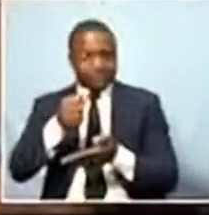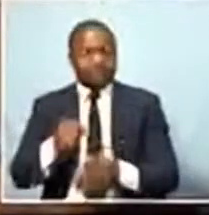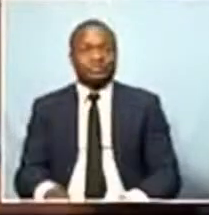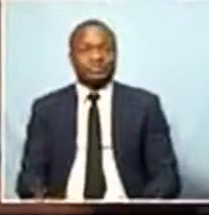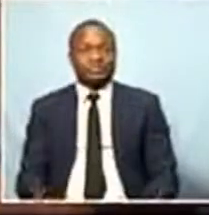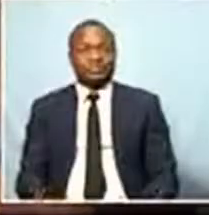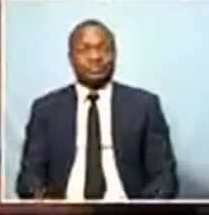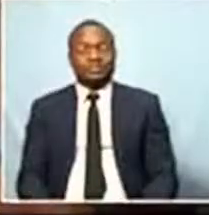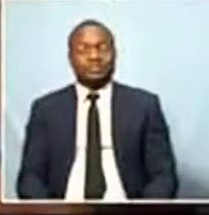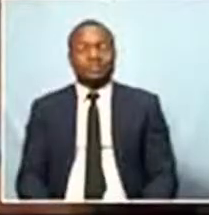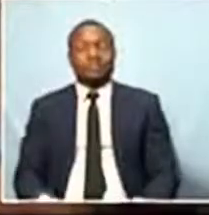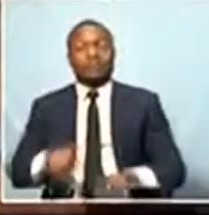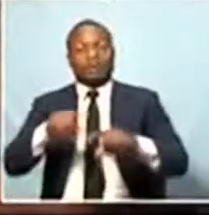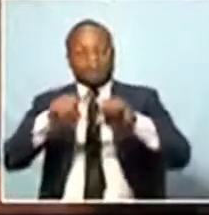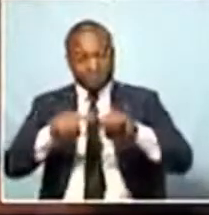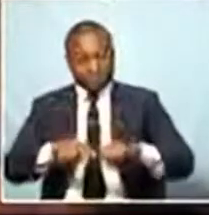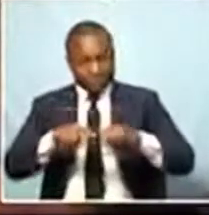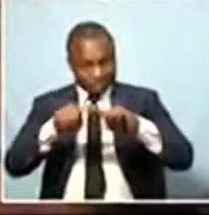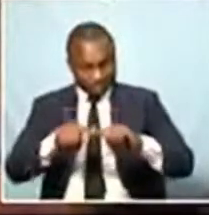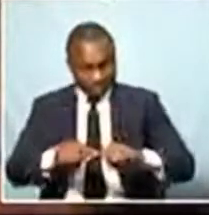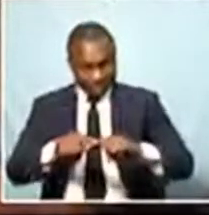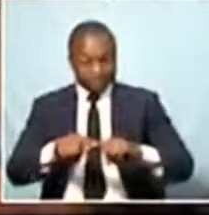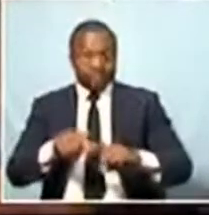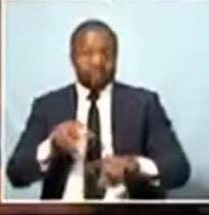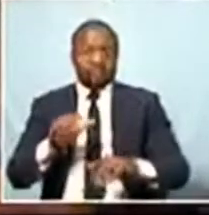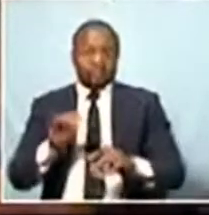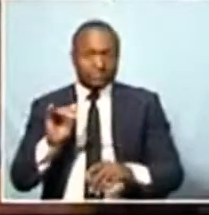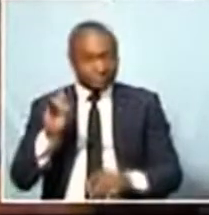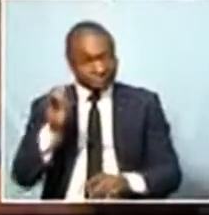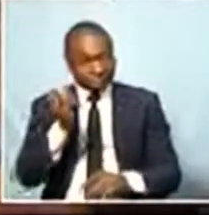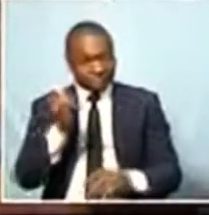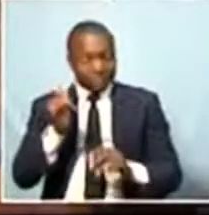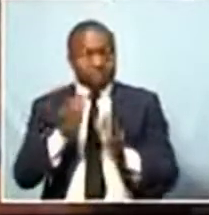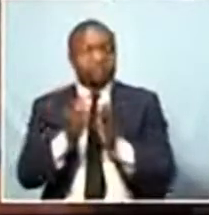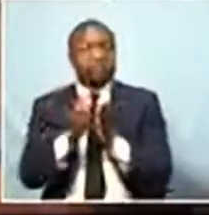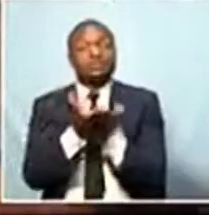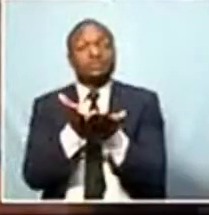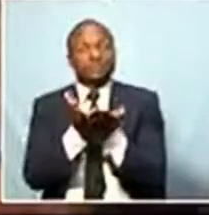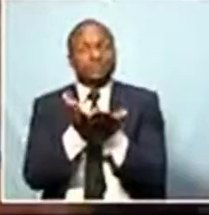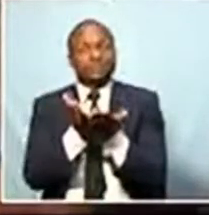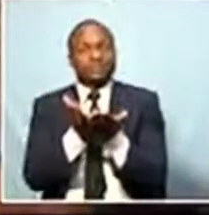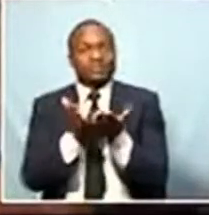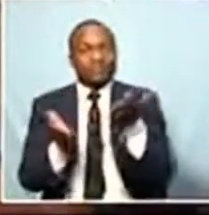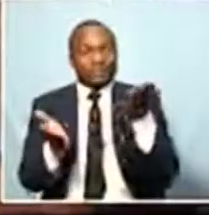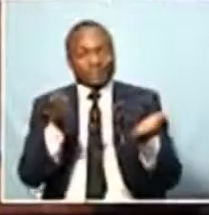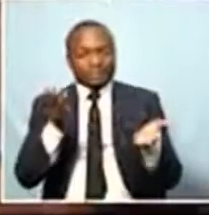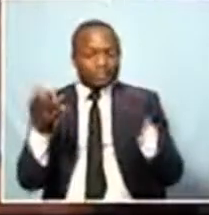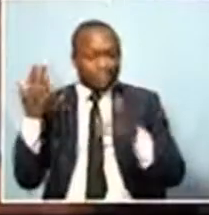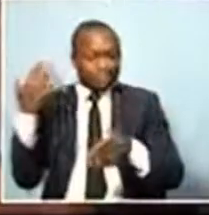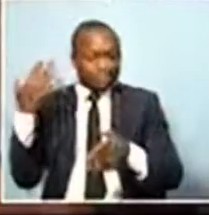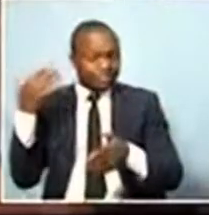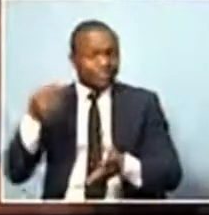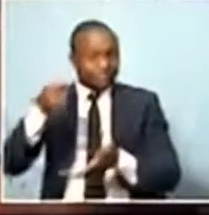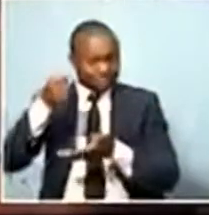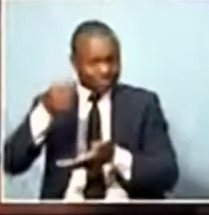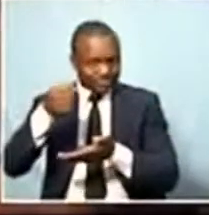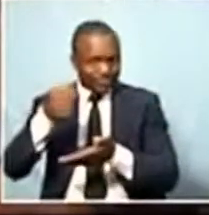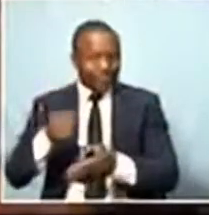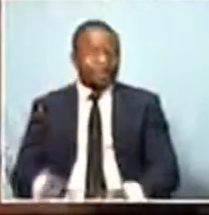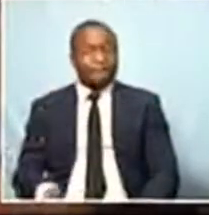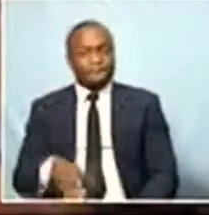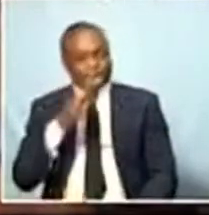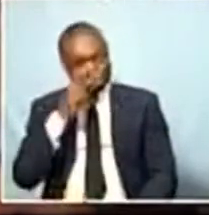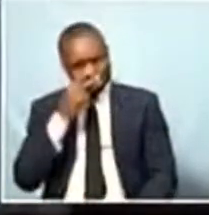already based on the Yellow Book as well as comparisons to the previous year's budget. We note that there